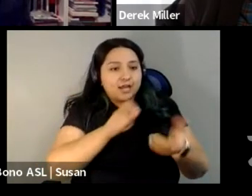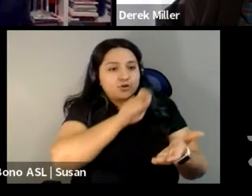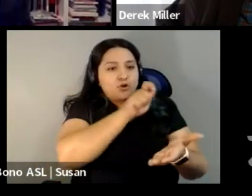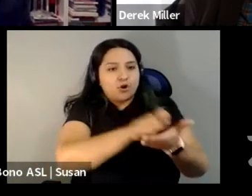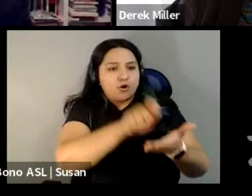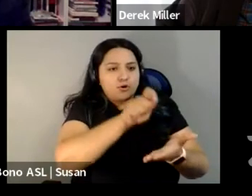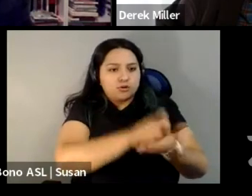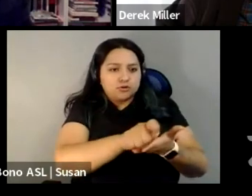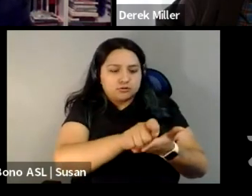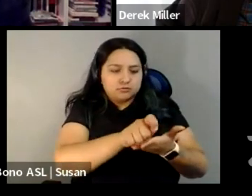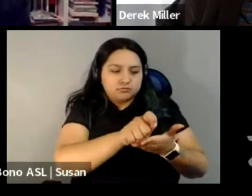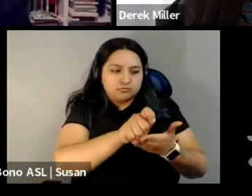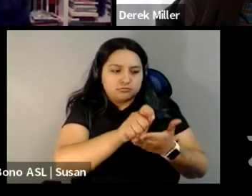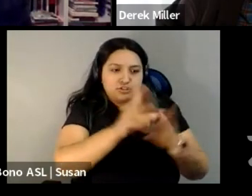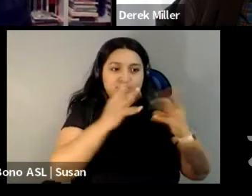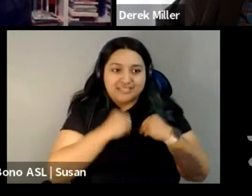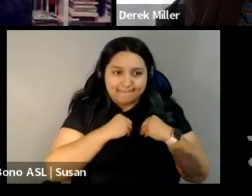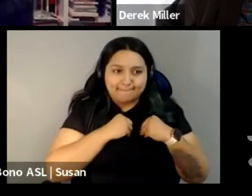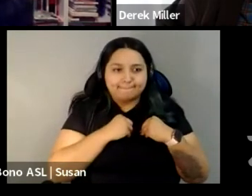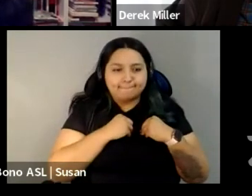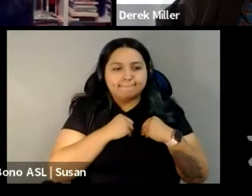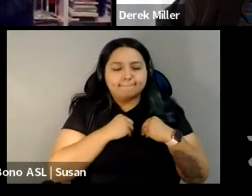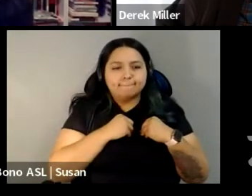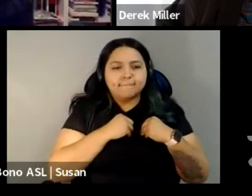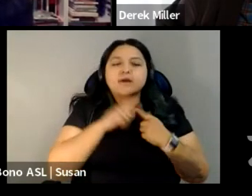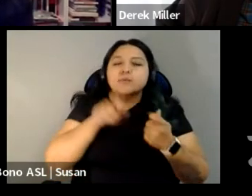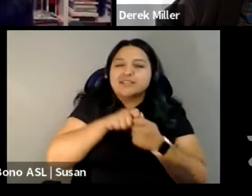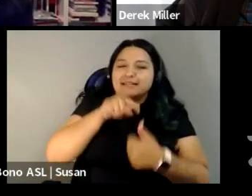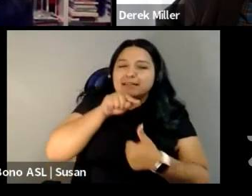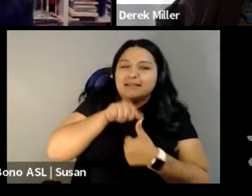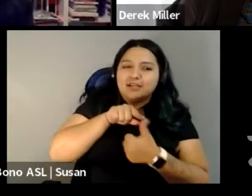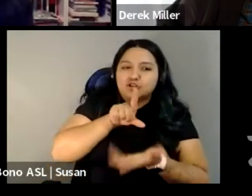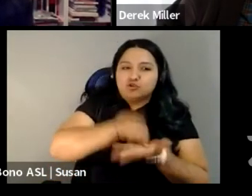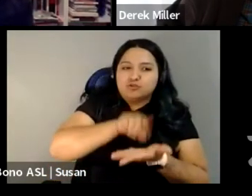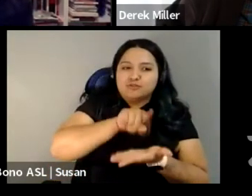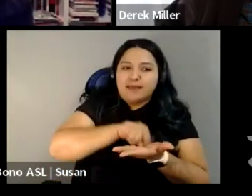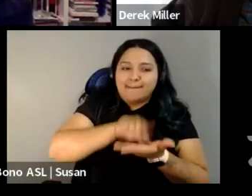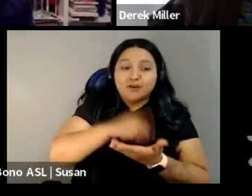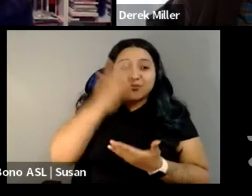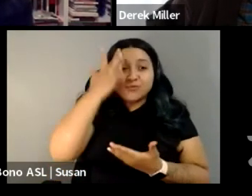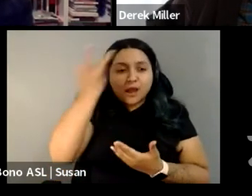the Living Newspaper Unit. Because the only person that comes out